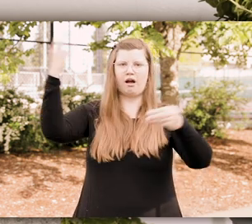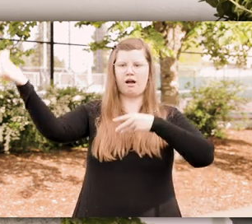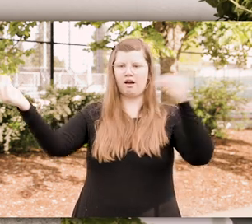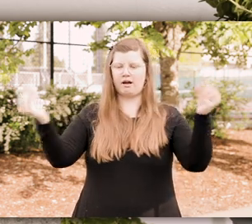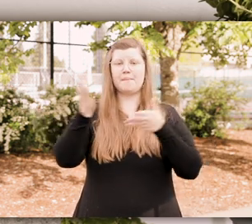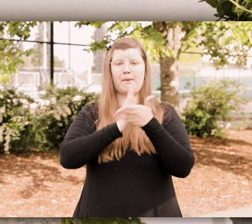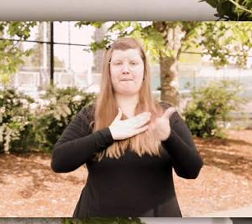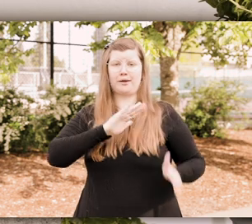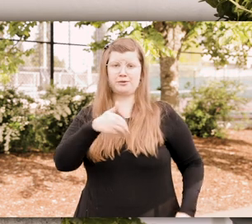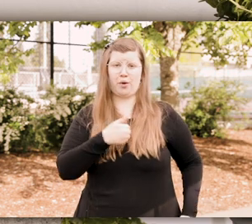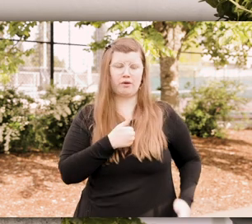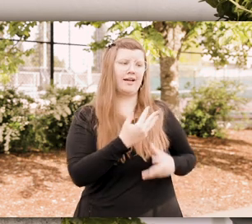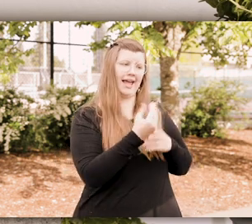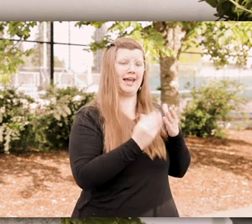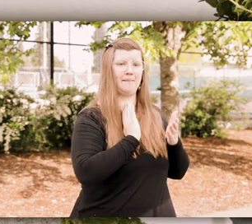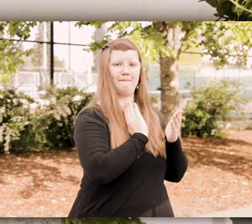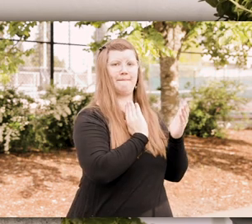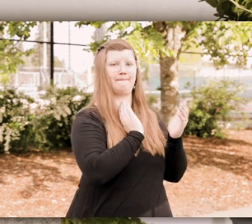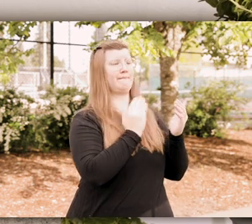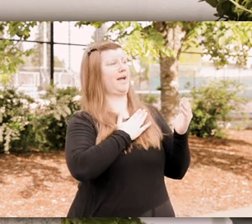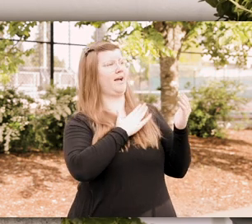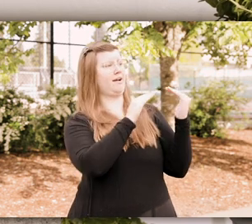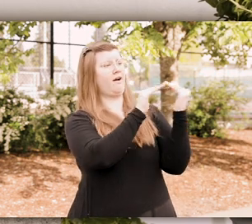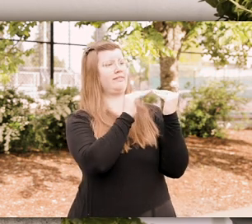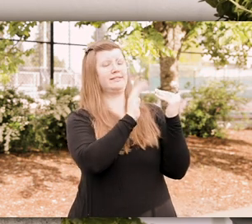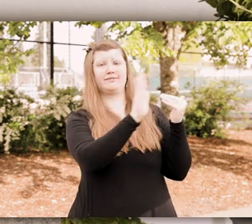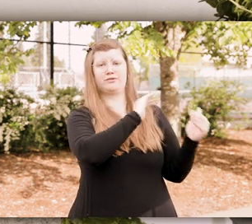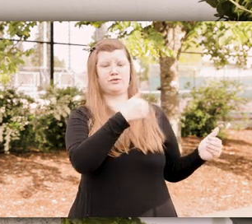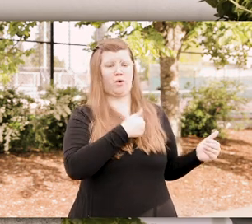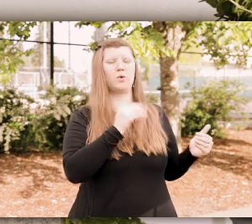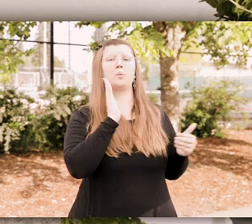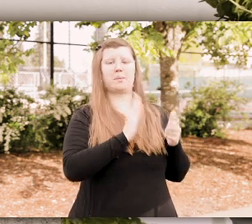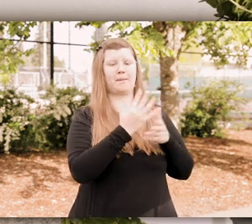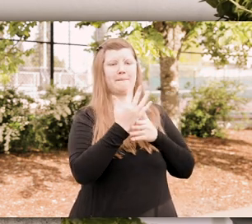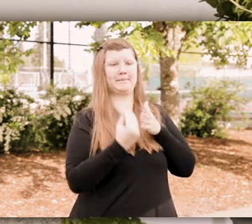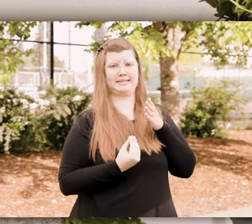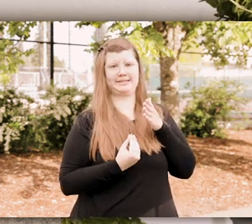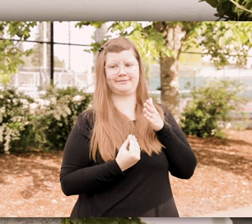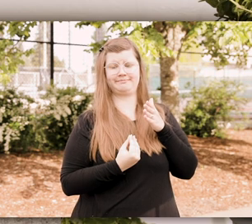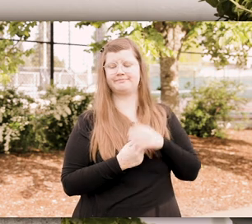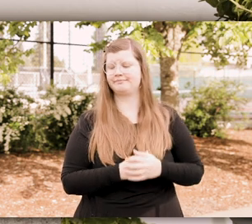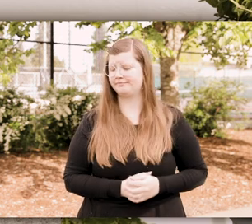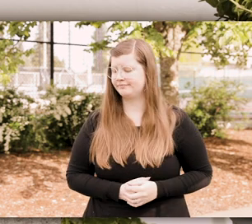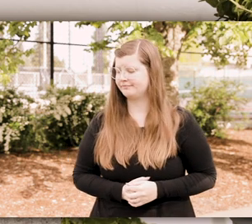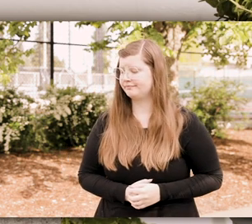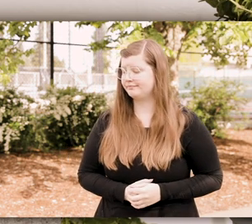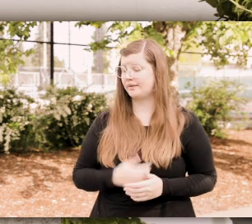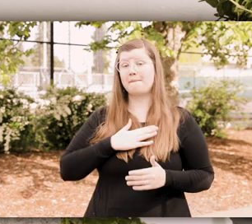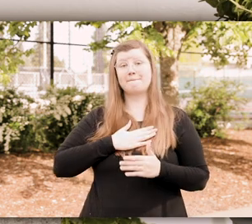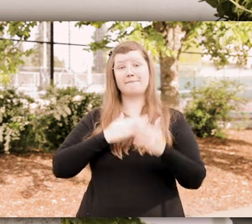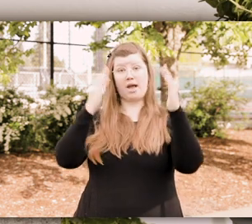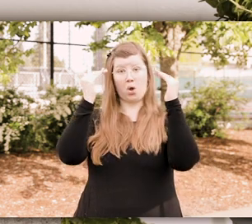My hope for you all is that someday, somewhere in your journey, someone will give back to you what